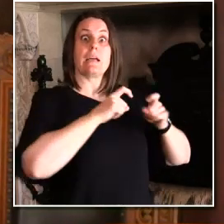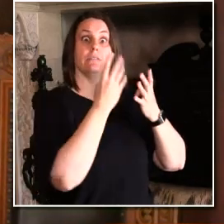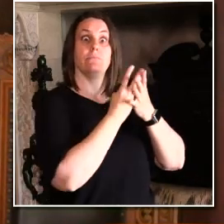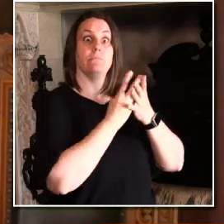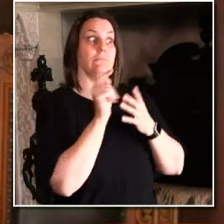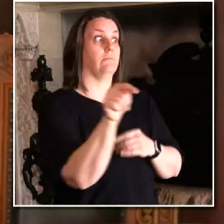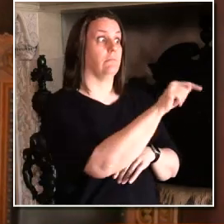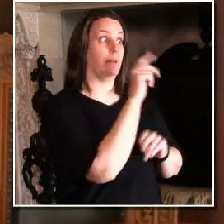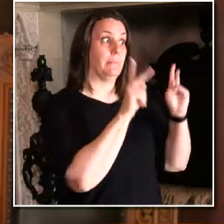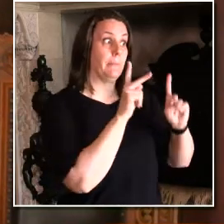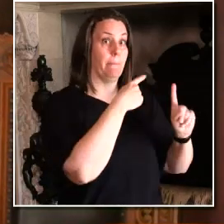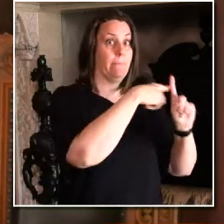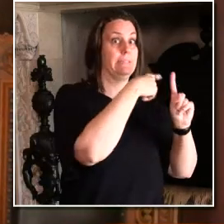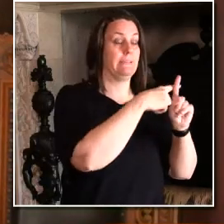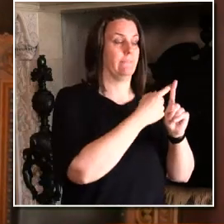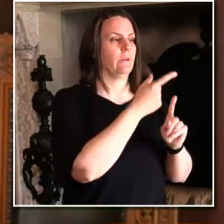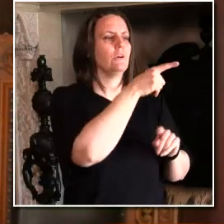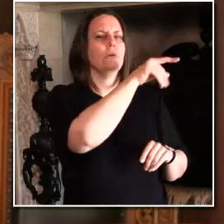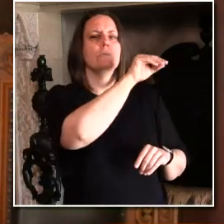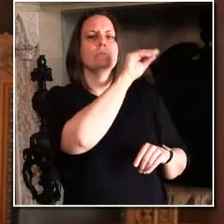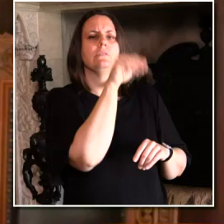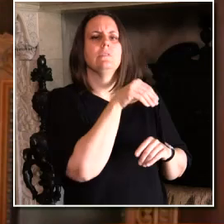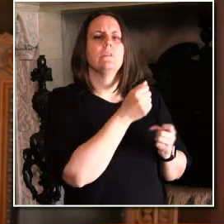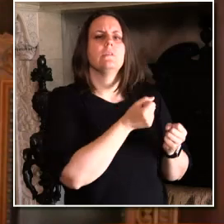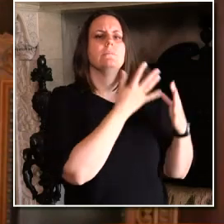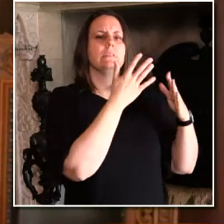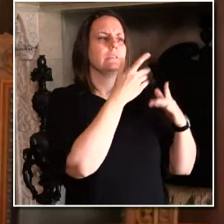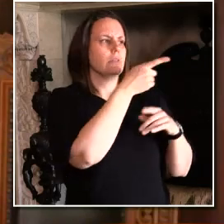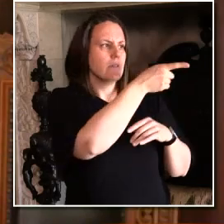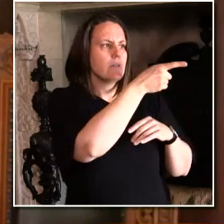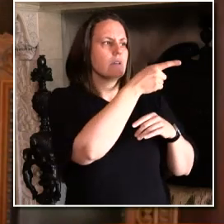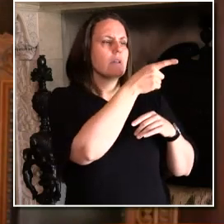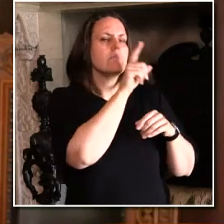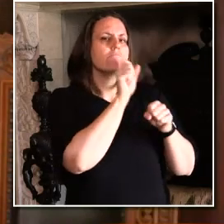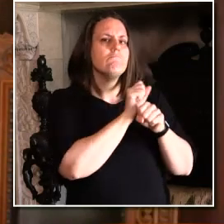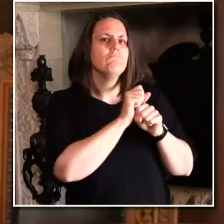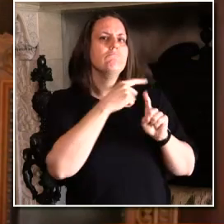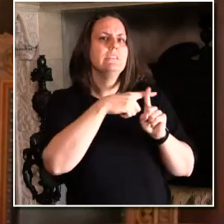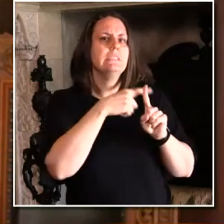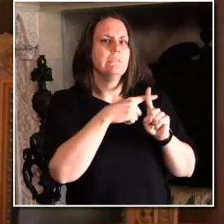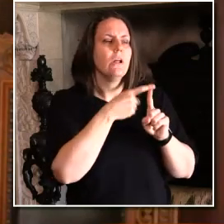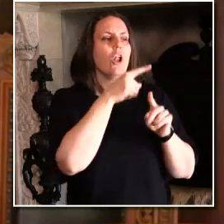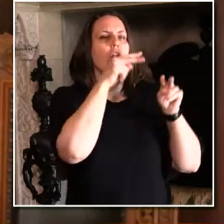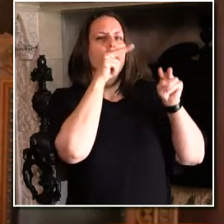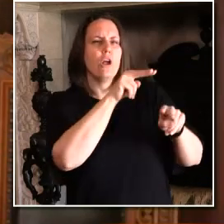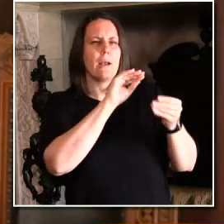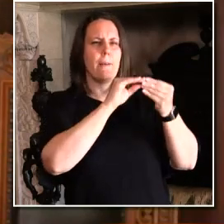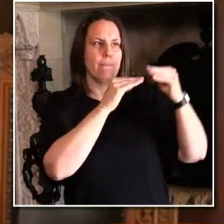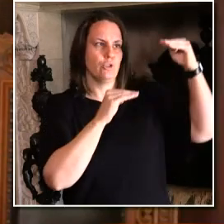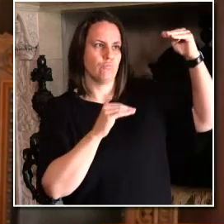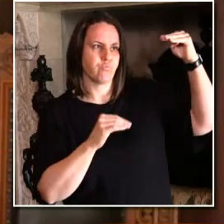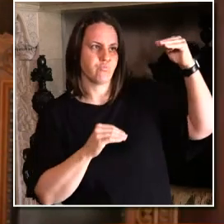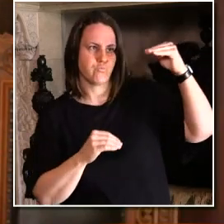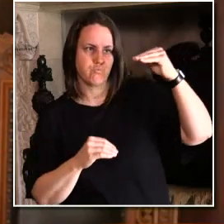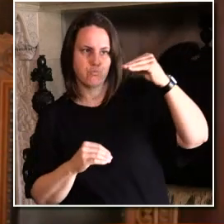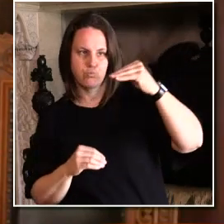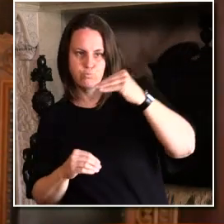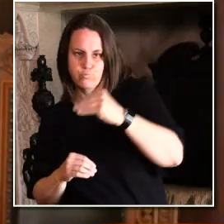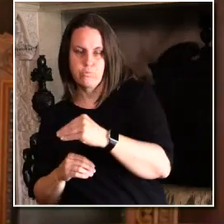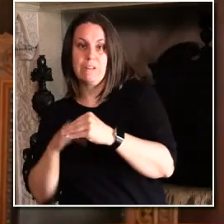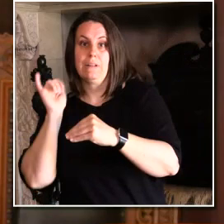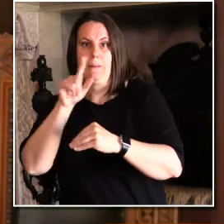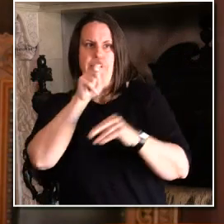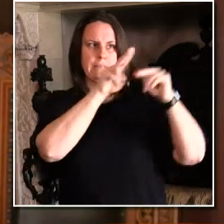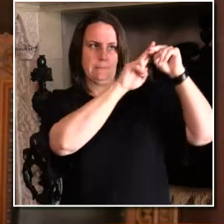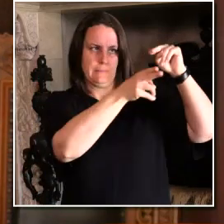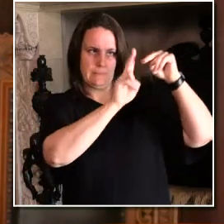a downward trend in the percentage of cases that are positive over a 14-day period.